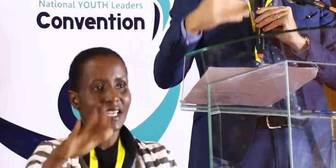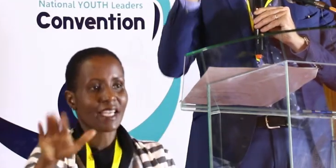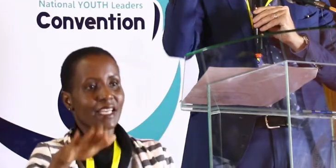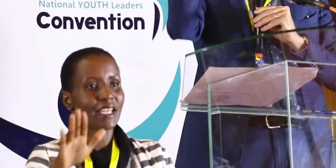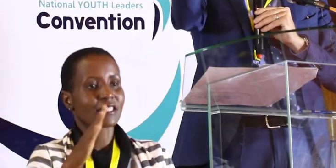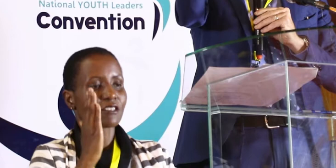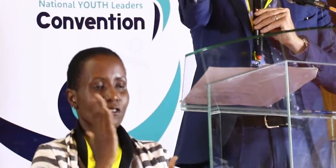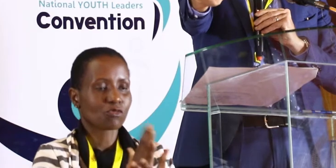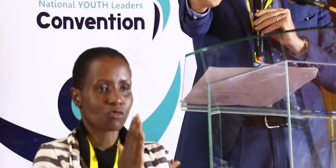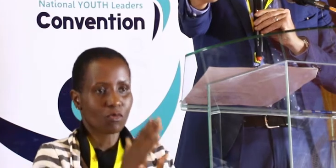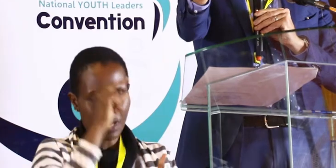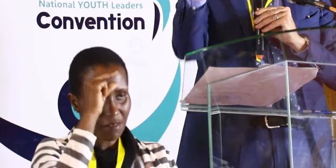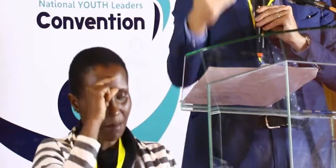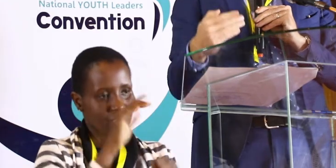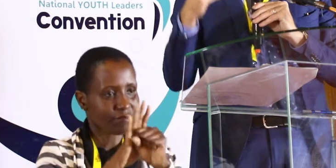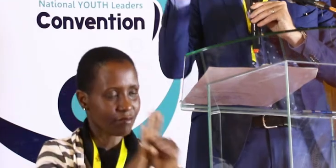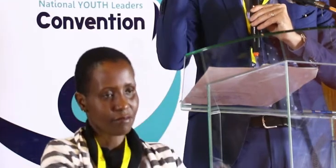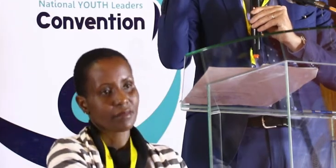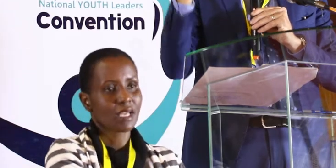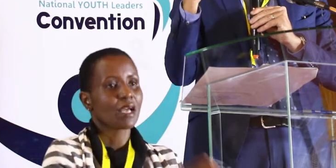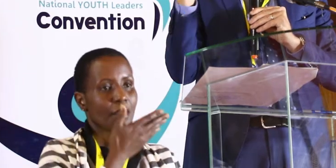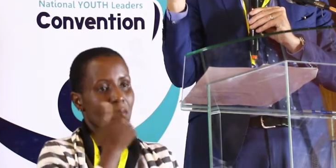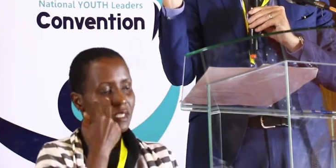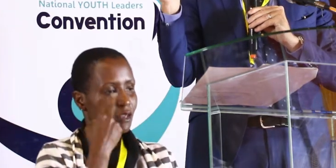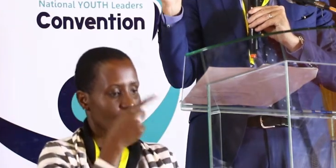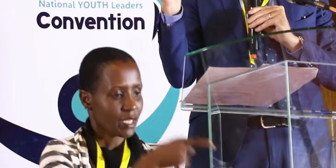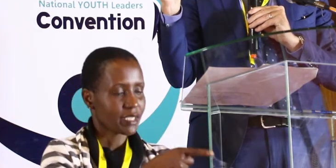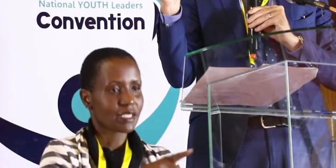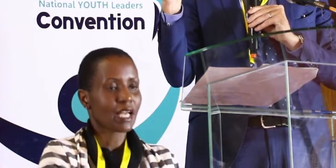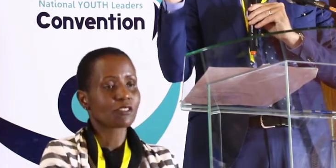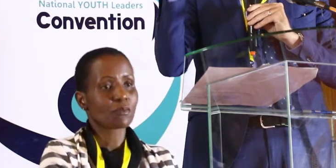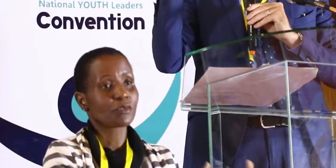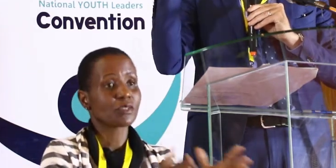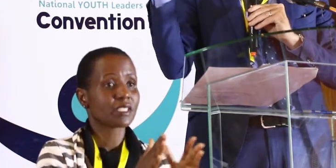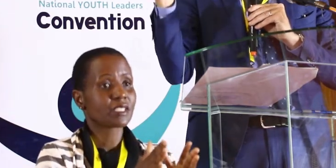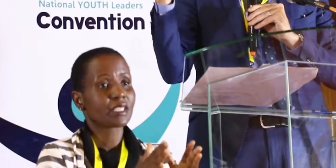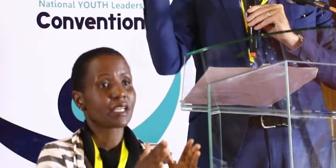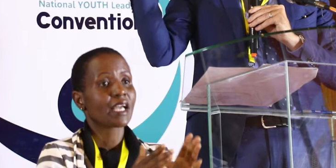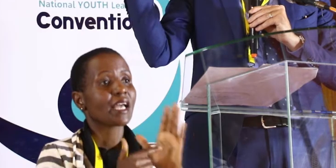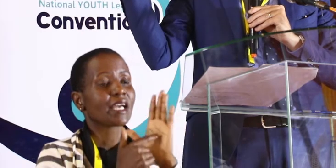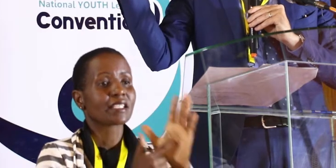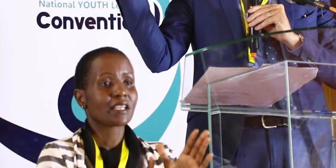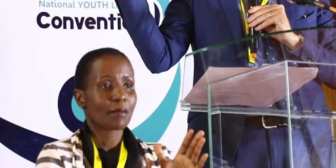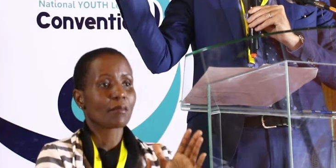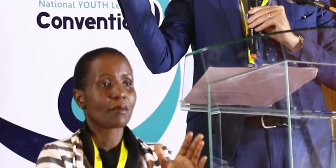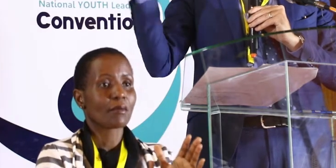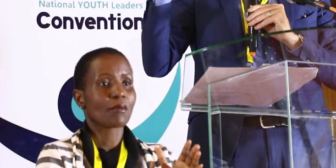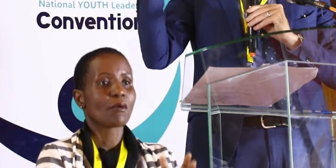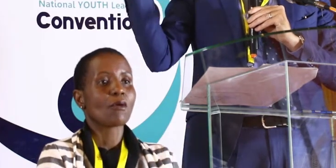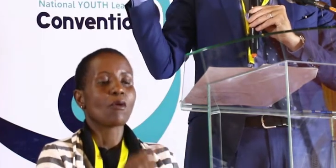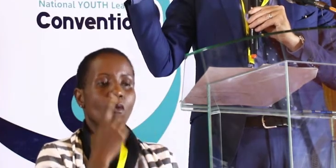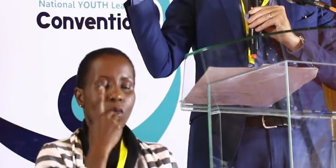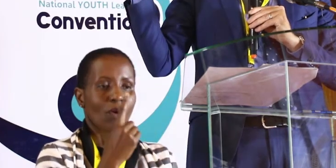past as an opportunity. Who would have thought 10 years ago that one of the biggest wind farms